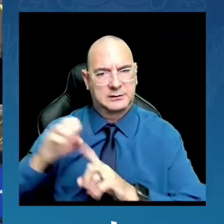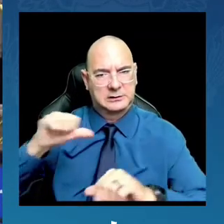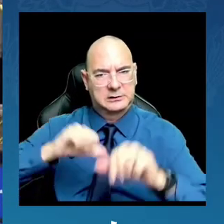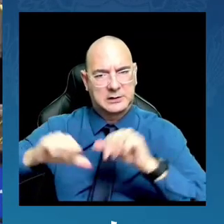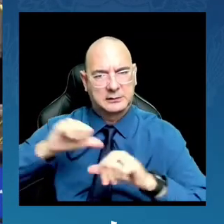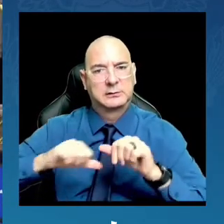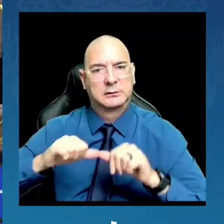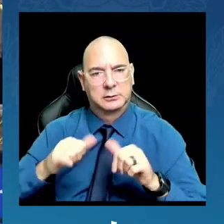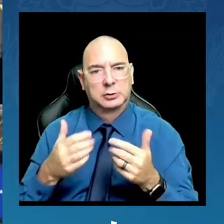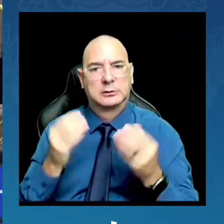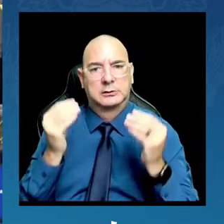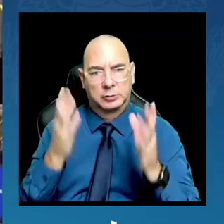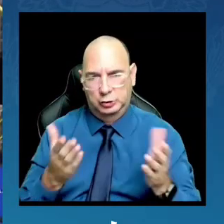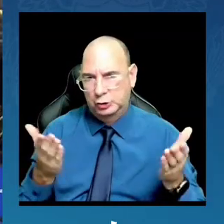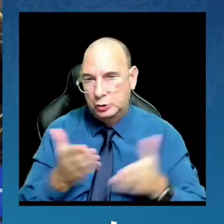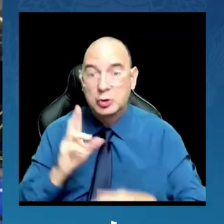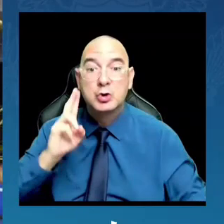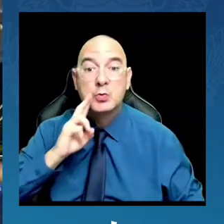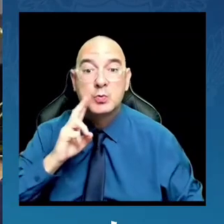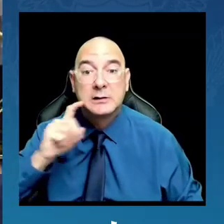Texas.